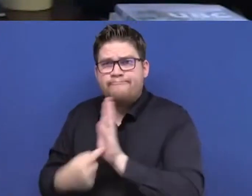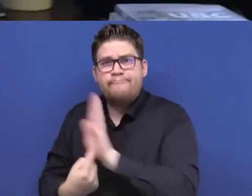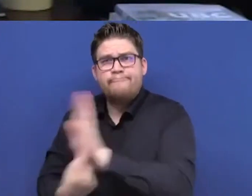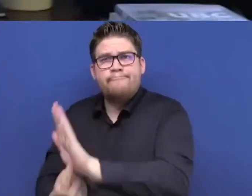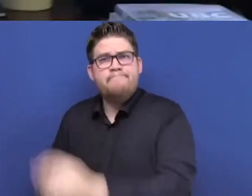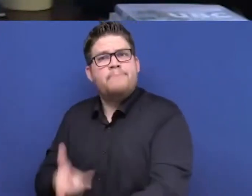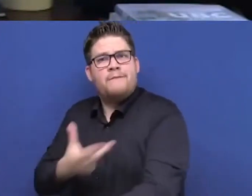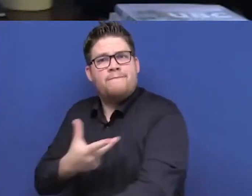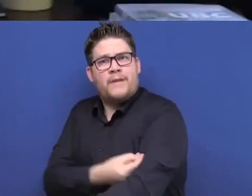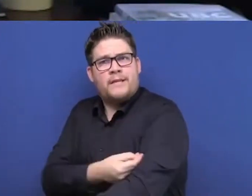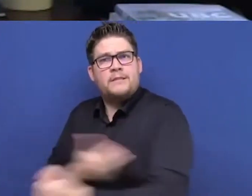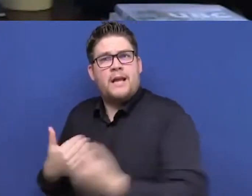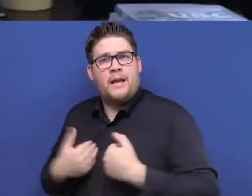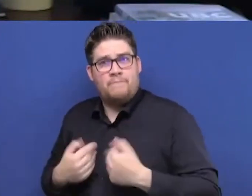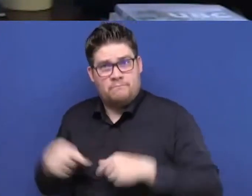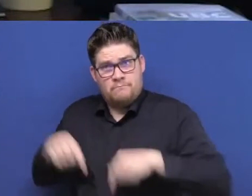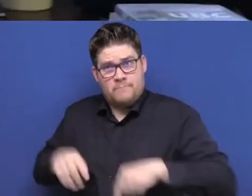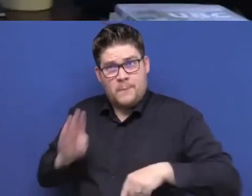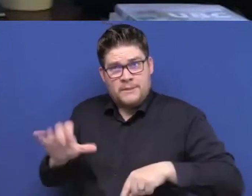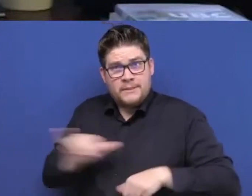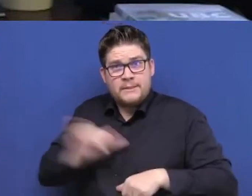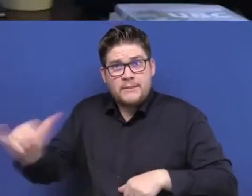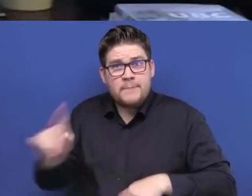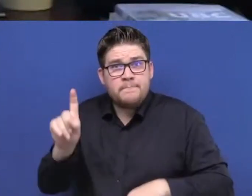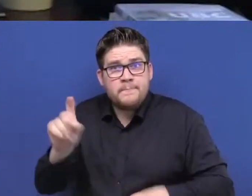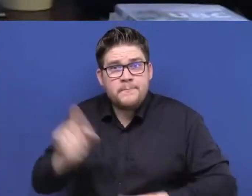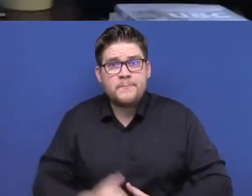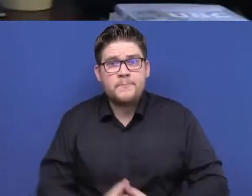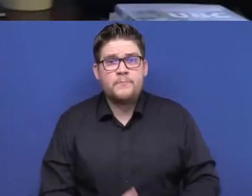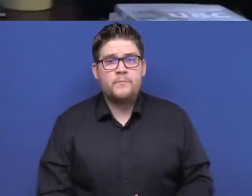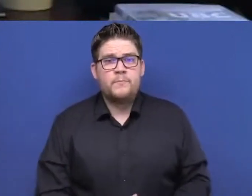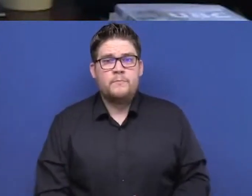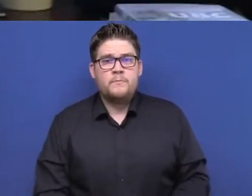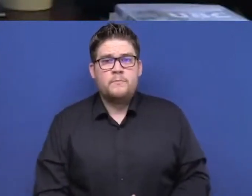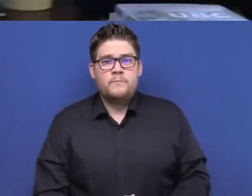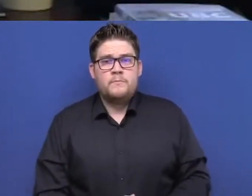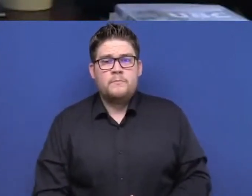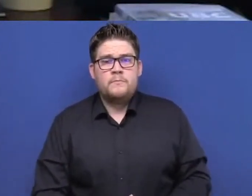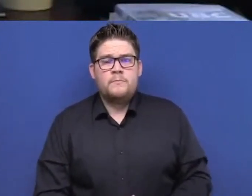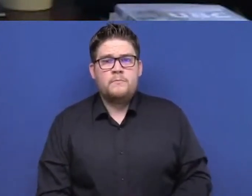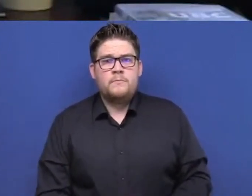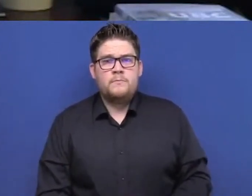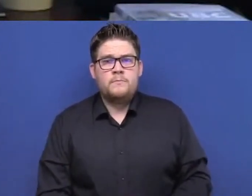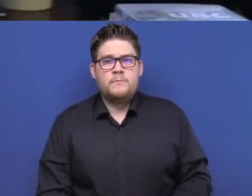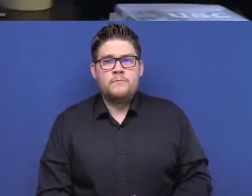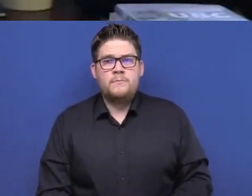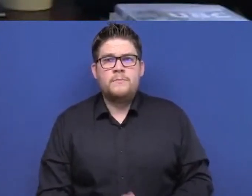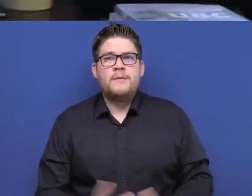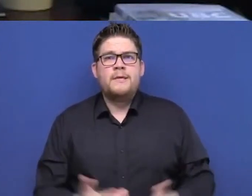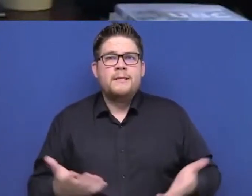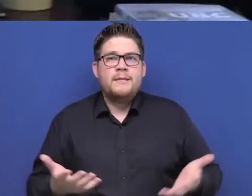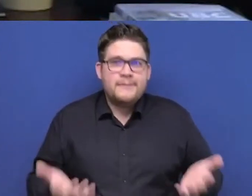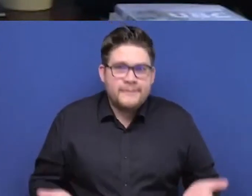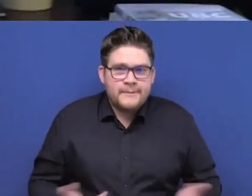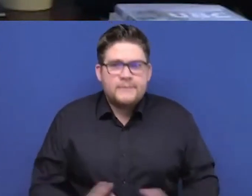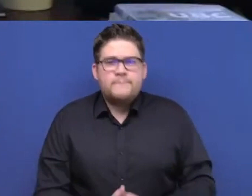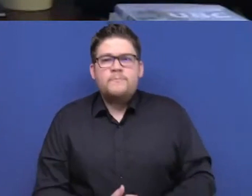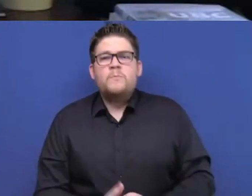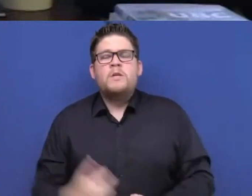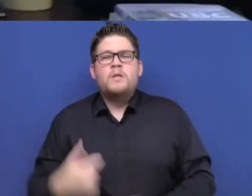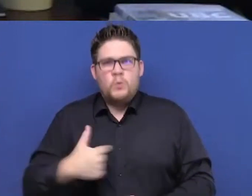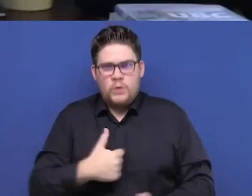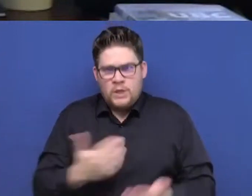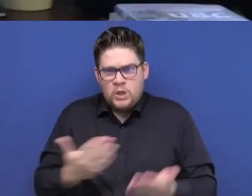as you know, and we do recommend that people take precautions, and that particularly if you're not